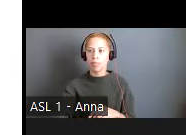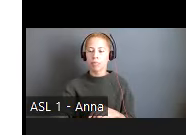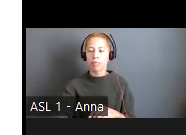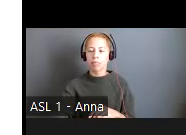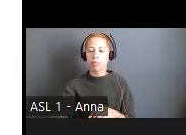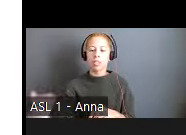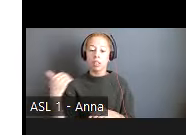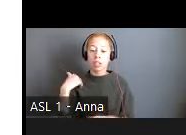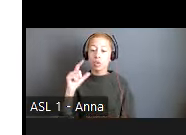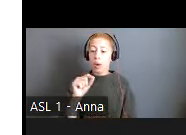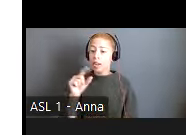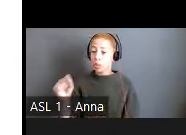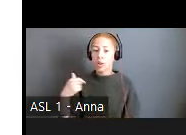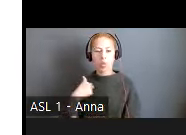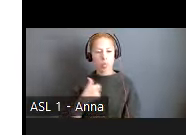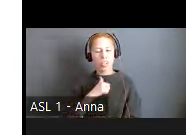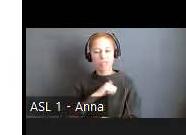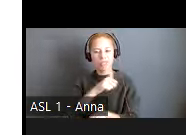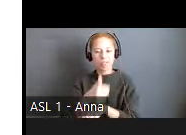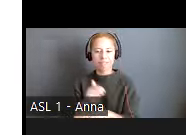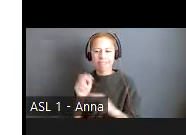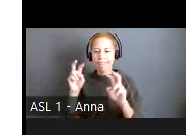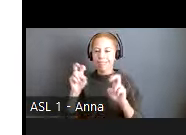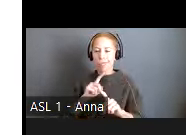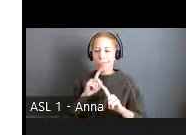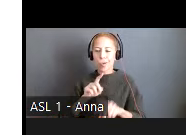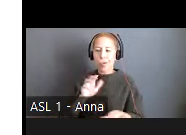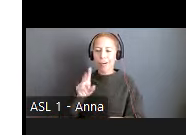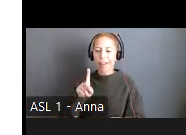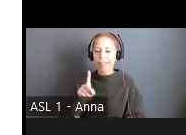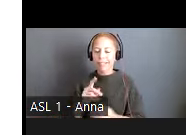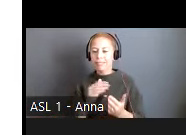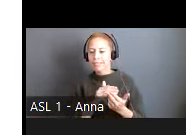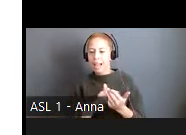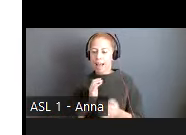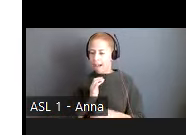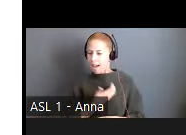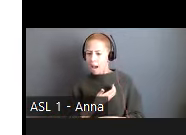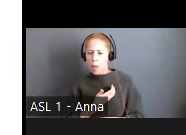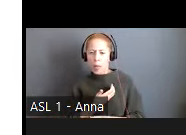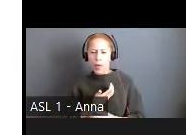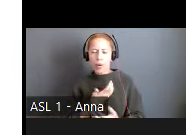see how we are doing in Canada with regards to adult vaccination.